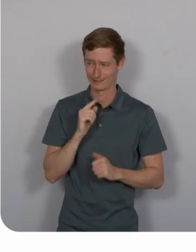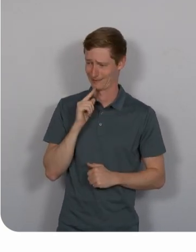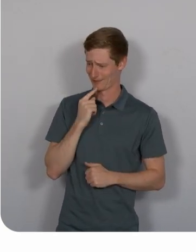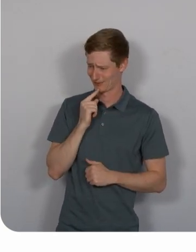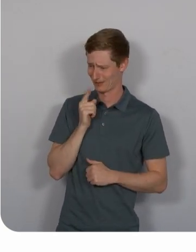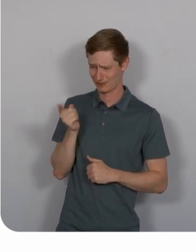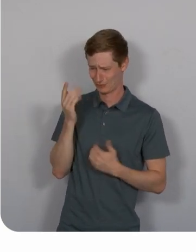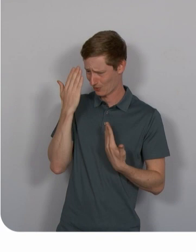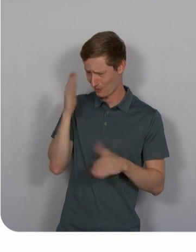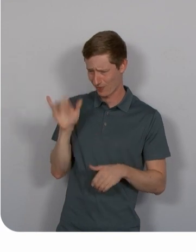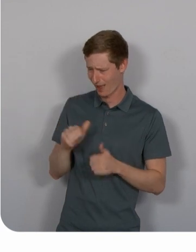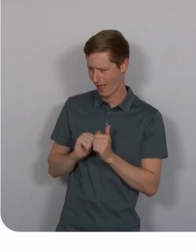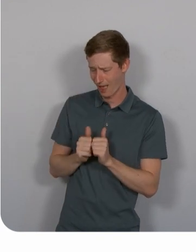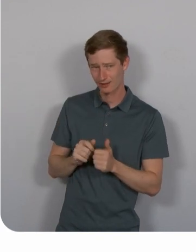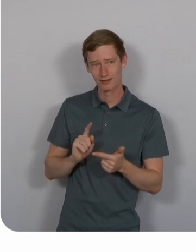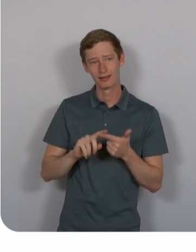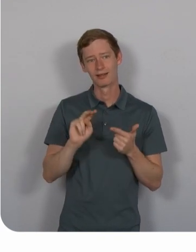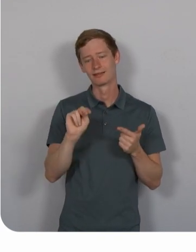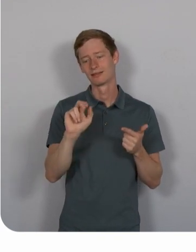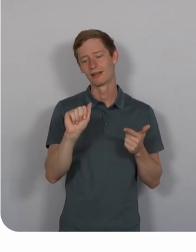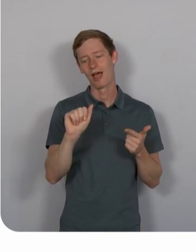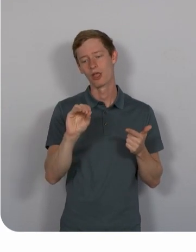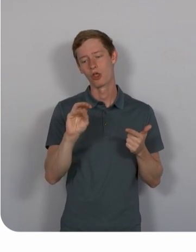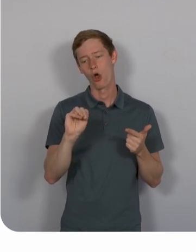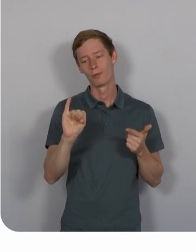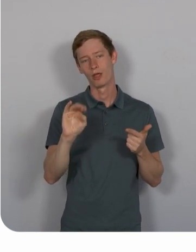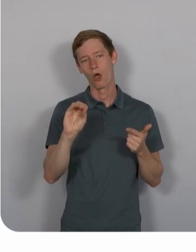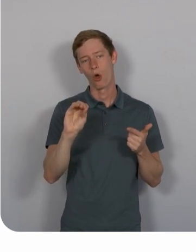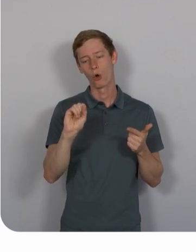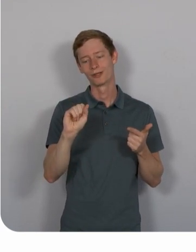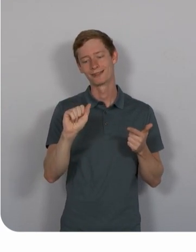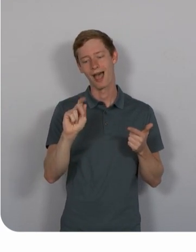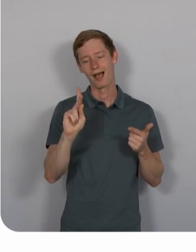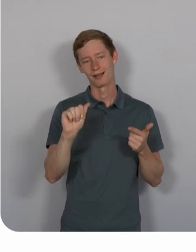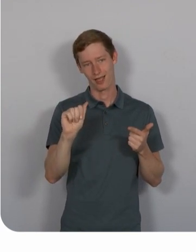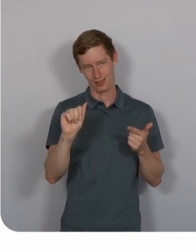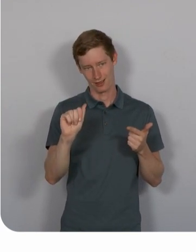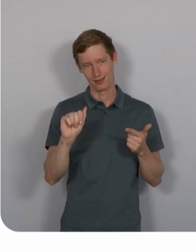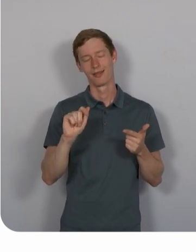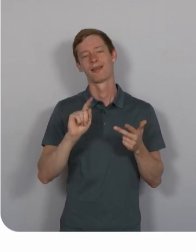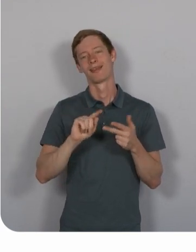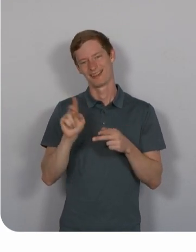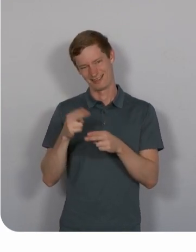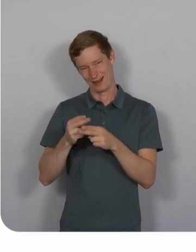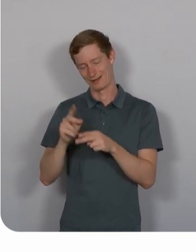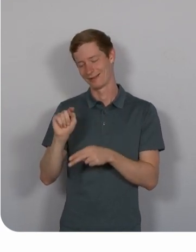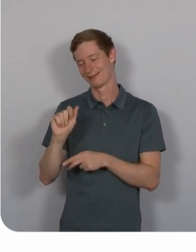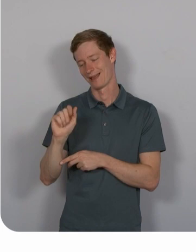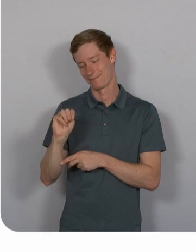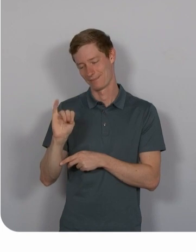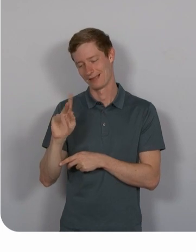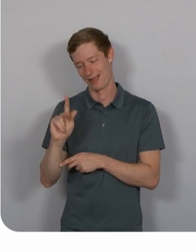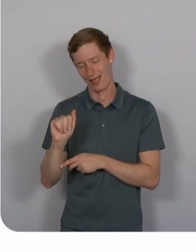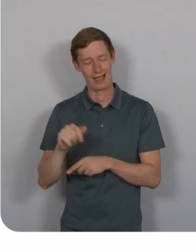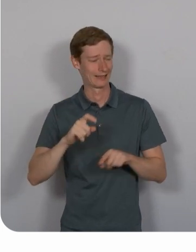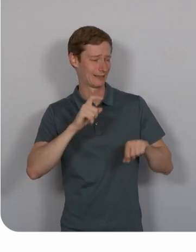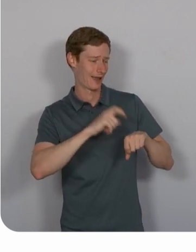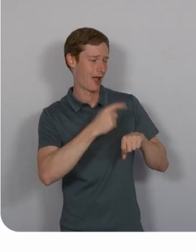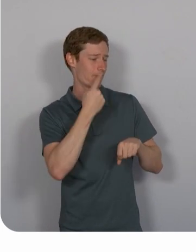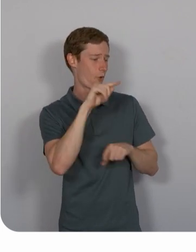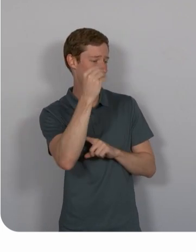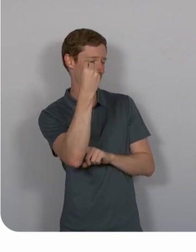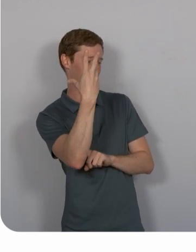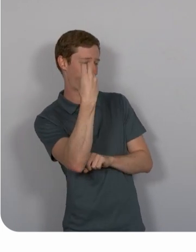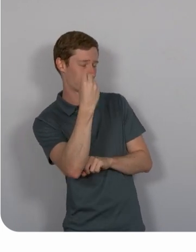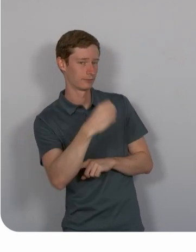How could you not know that? Naomi Osaka as Tamika. Proven it's cool to geek out. Time for a selfie. Chris Paul